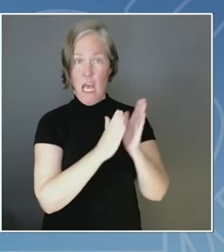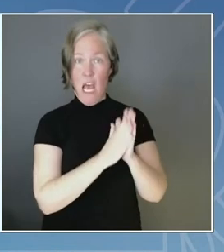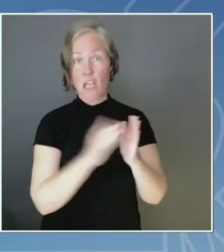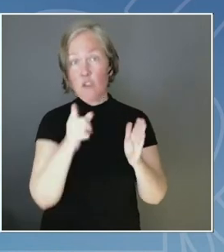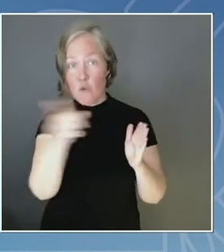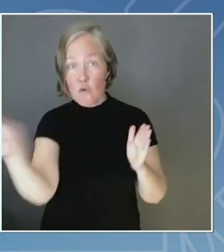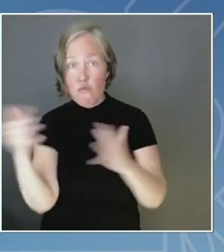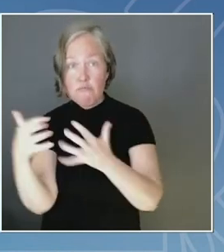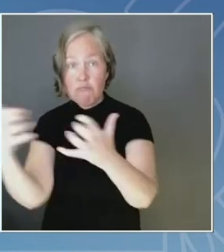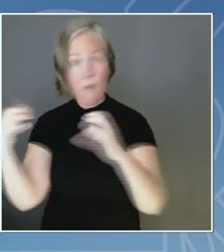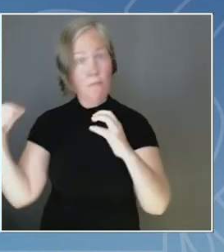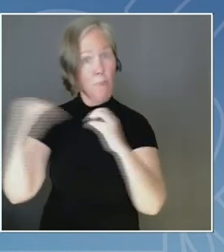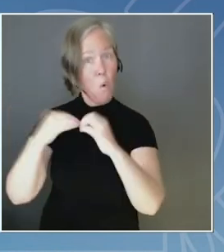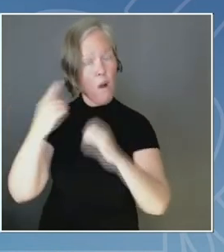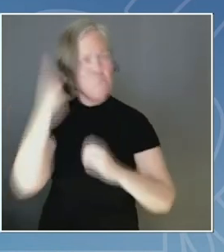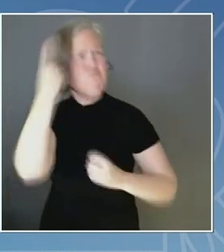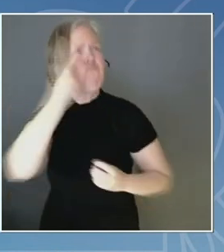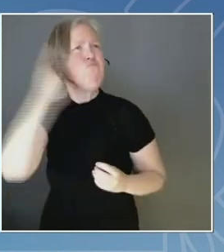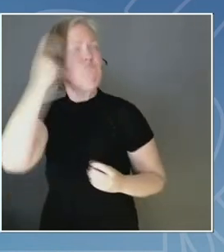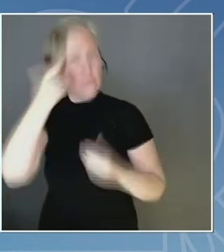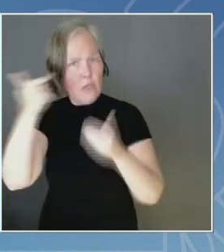comments, please continue to put them in. We have